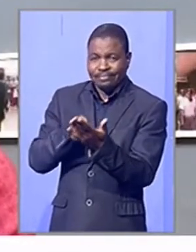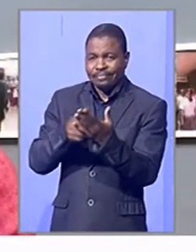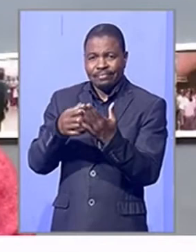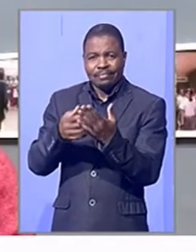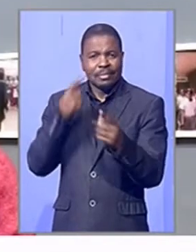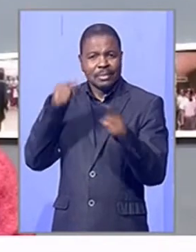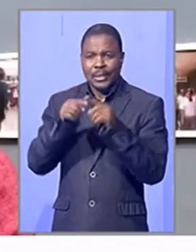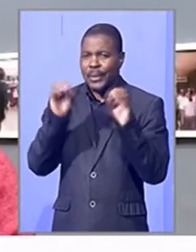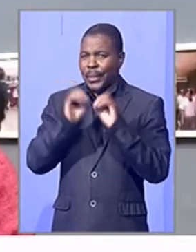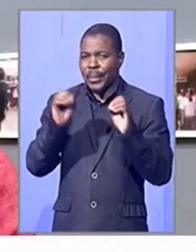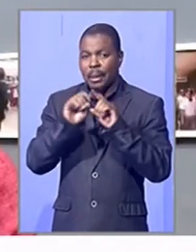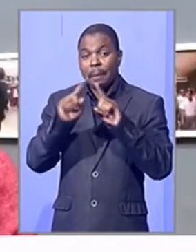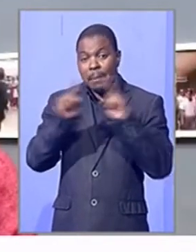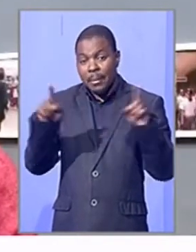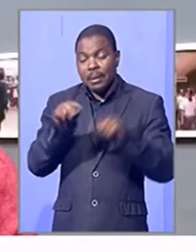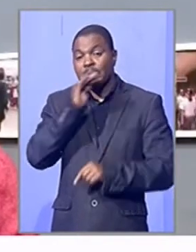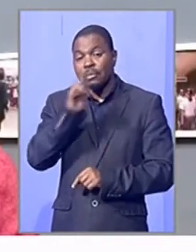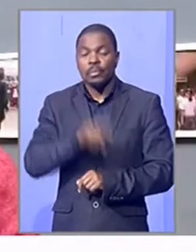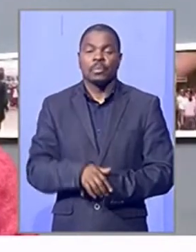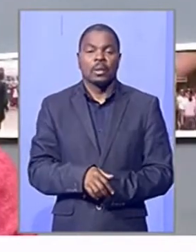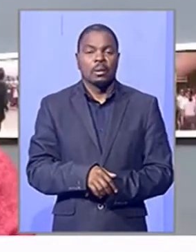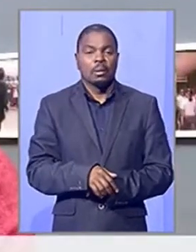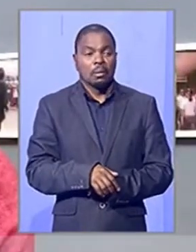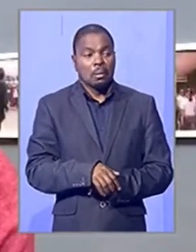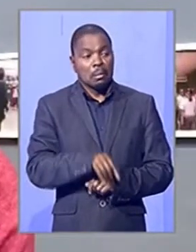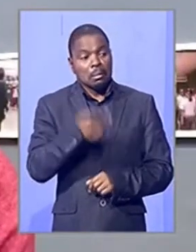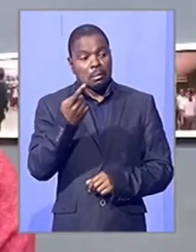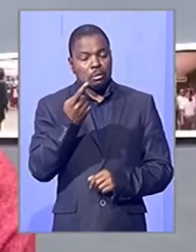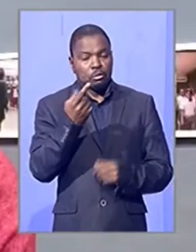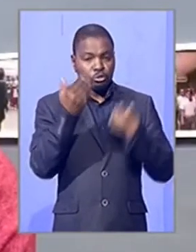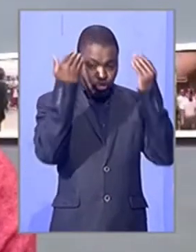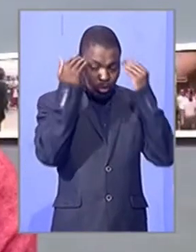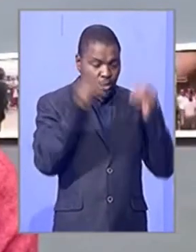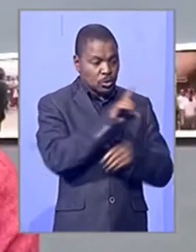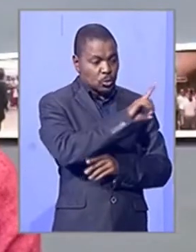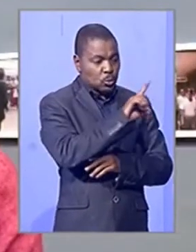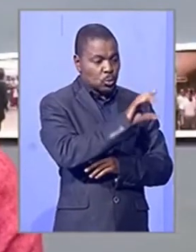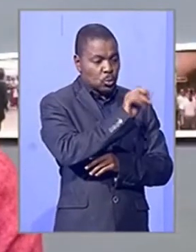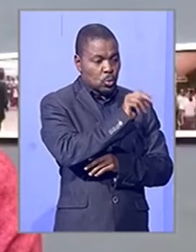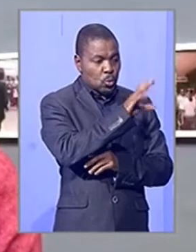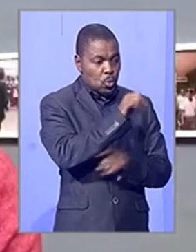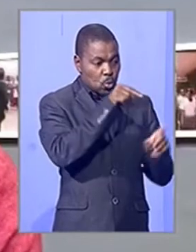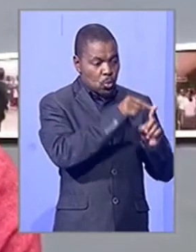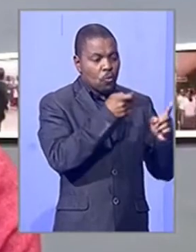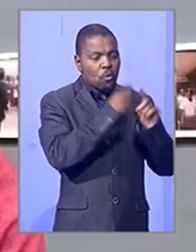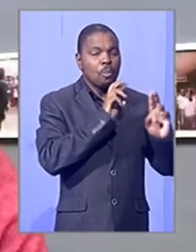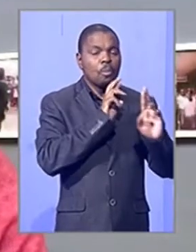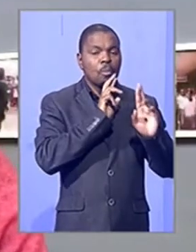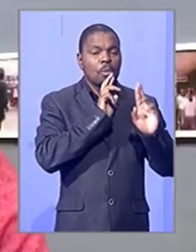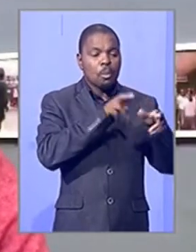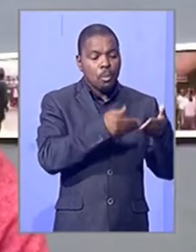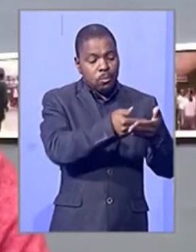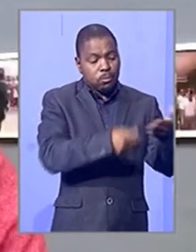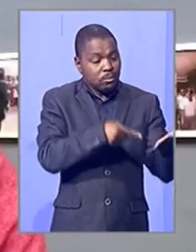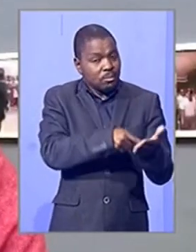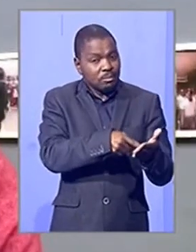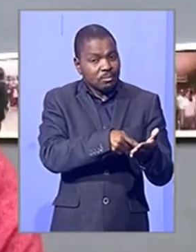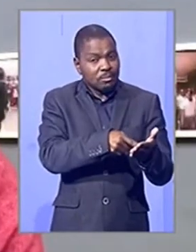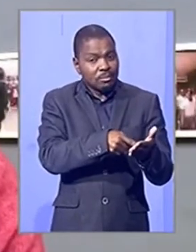the statements that are made by Justice Zondo in the commission report